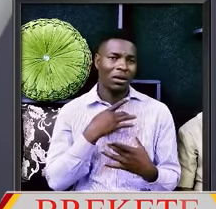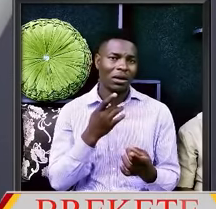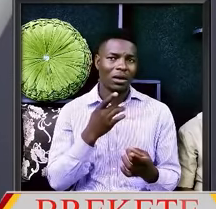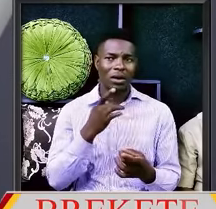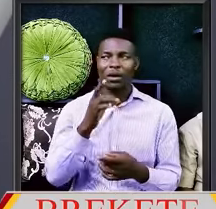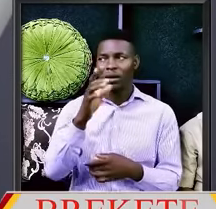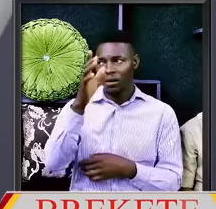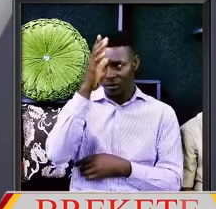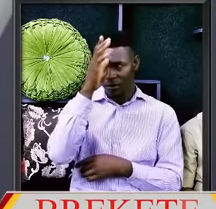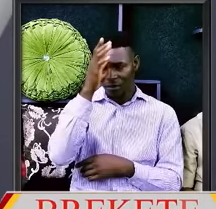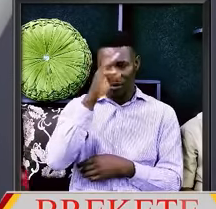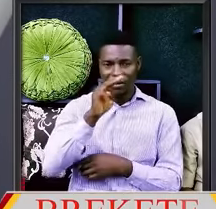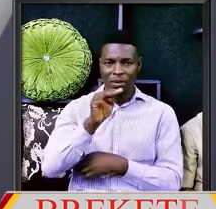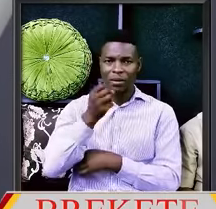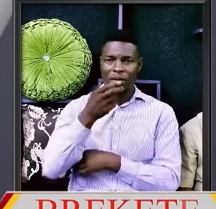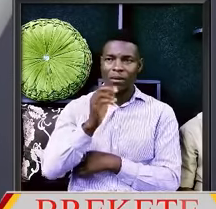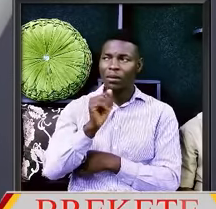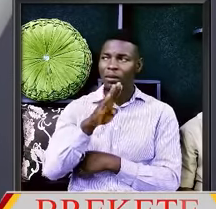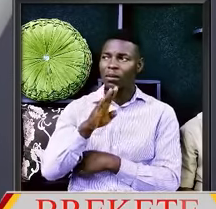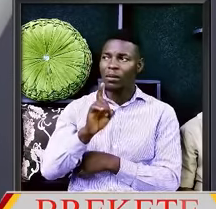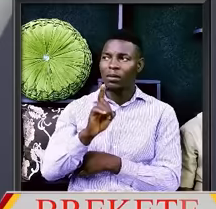you and play it to everyone.